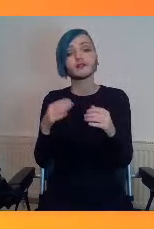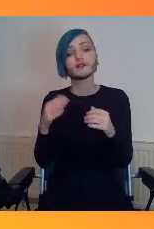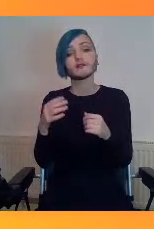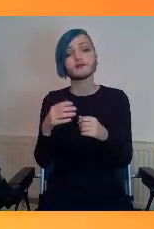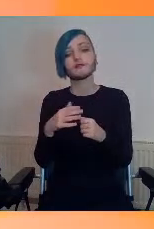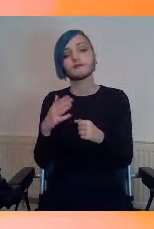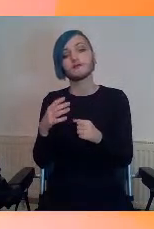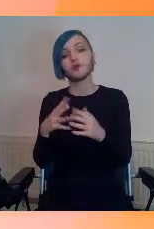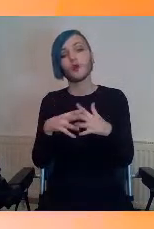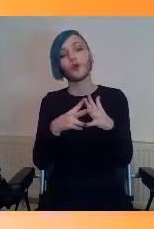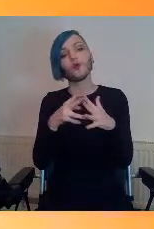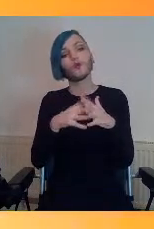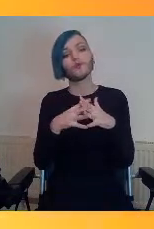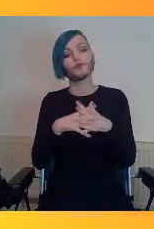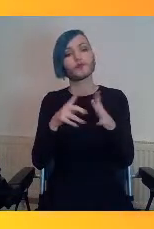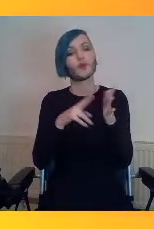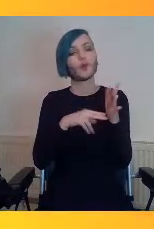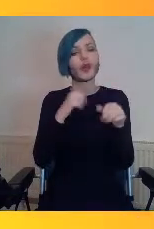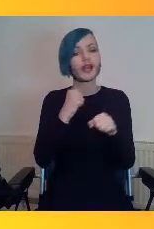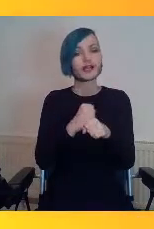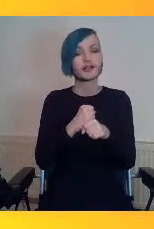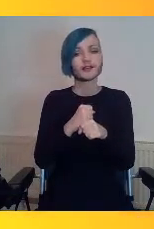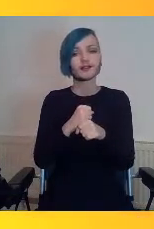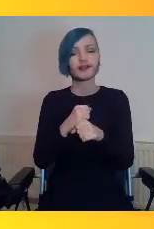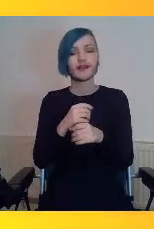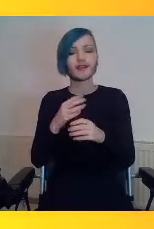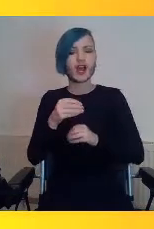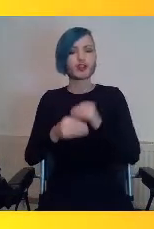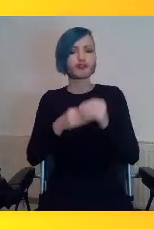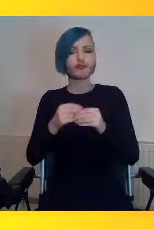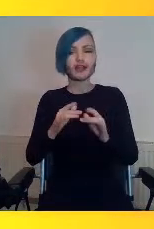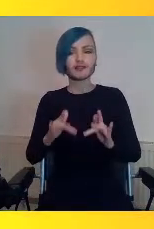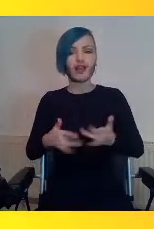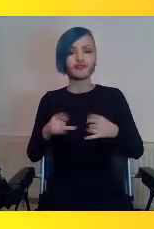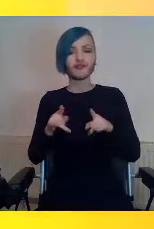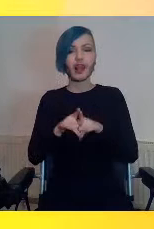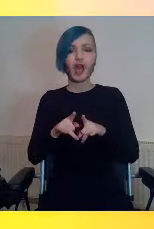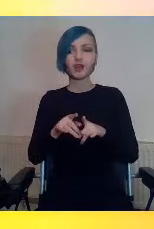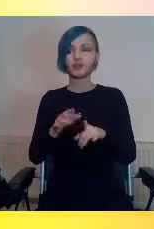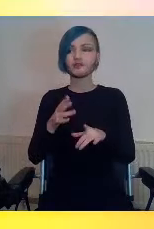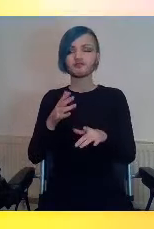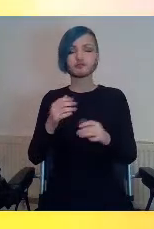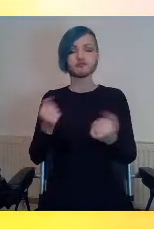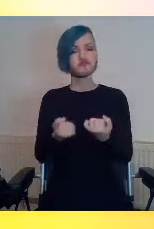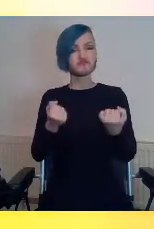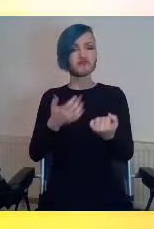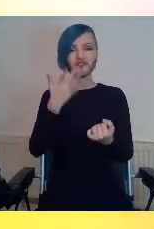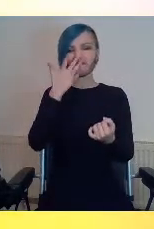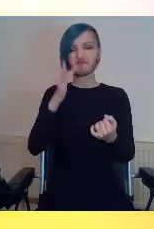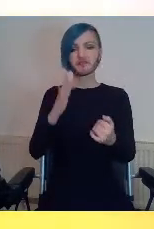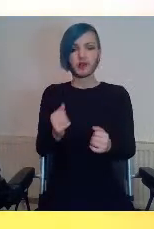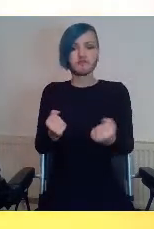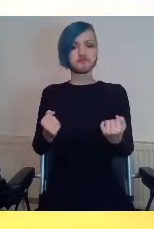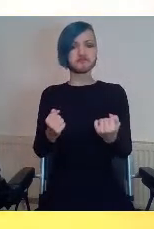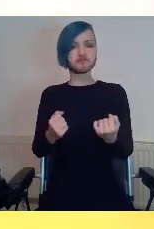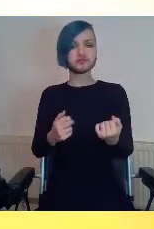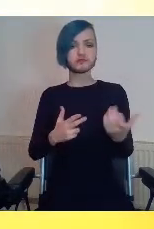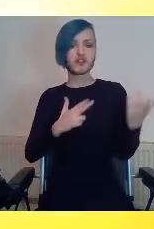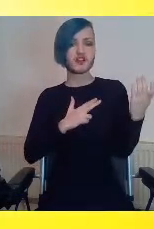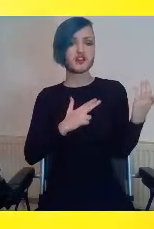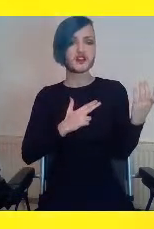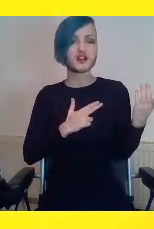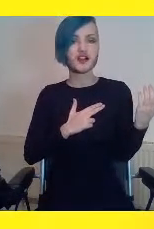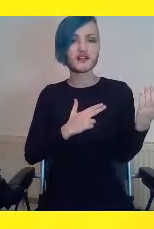sort of feeling of sort of artificial power, where they've got guns and where can